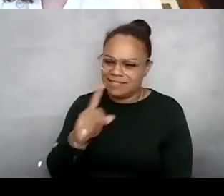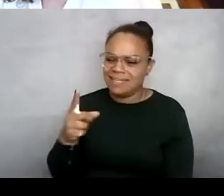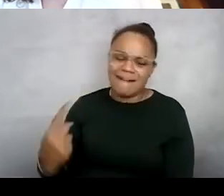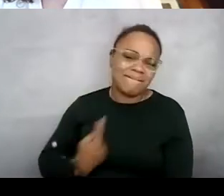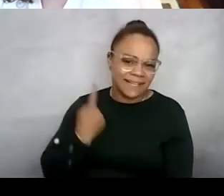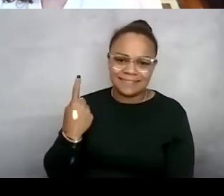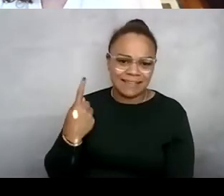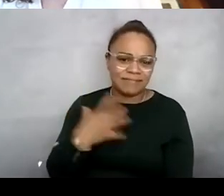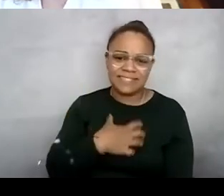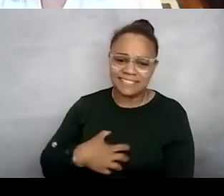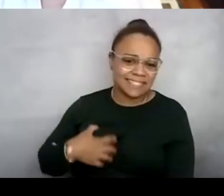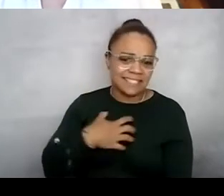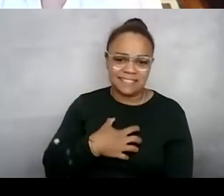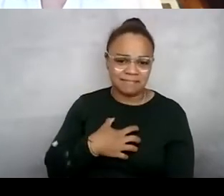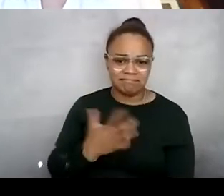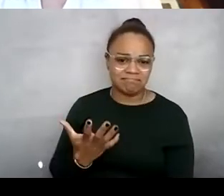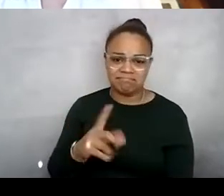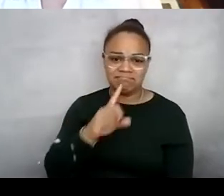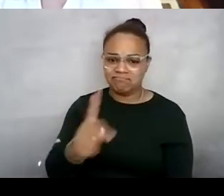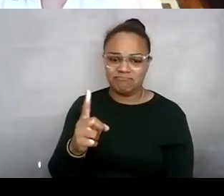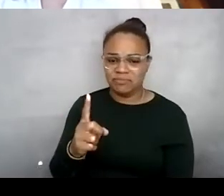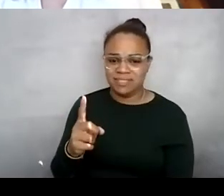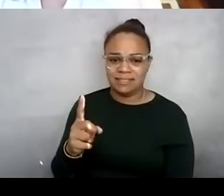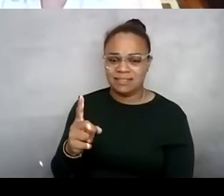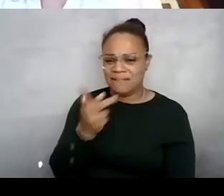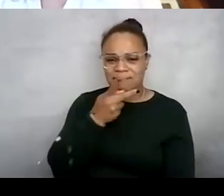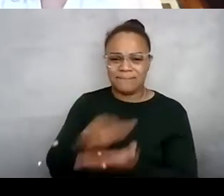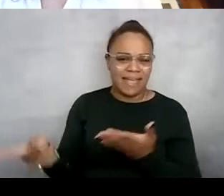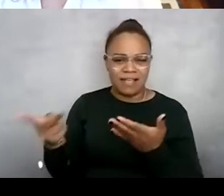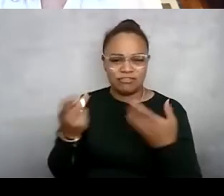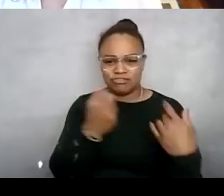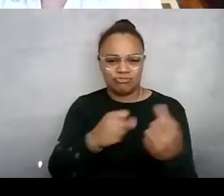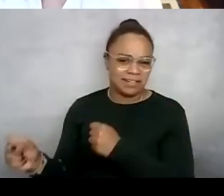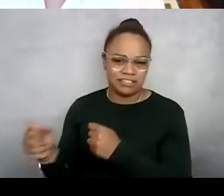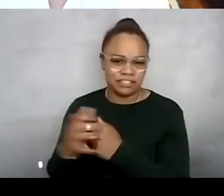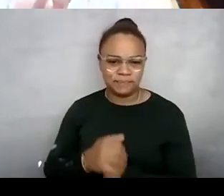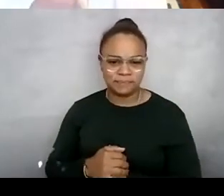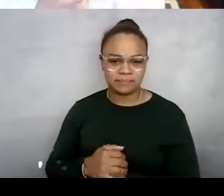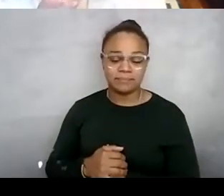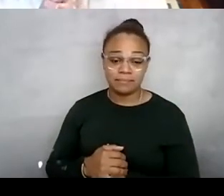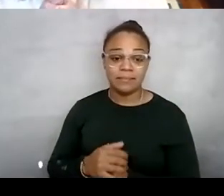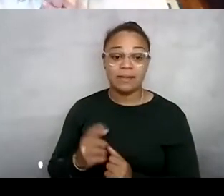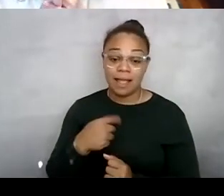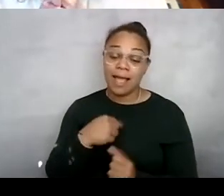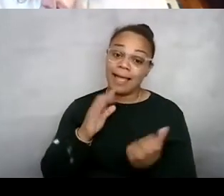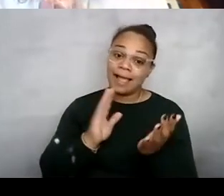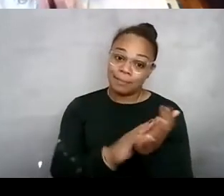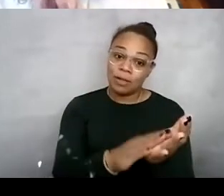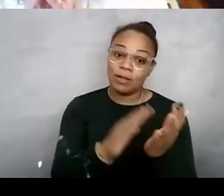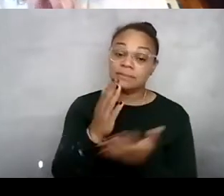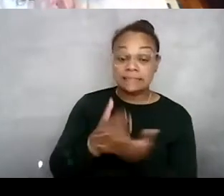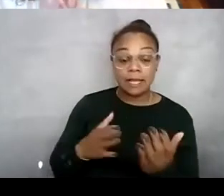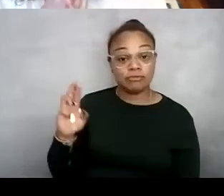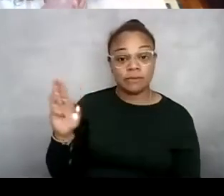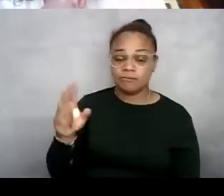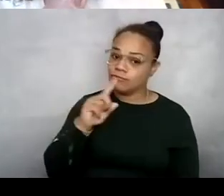is, I think it's a very short-sighted and failed strategy, right? And I applaud, especially those Republicans, you got to applaud